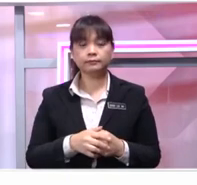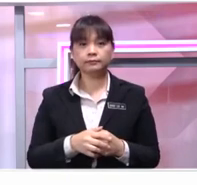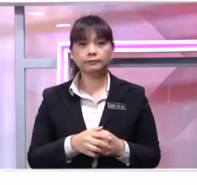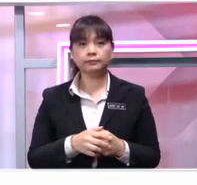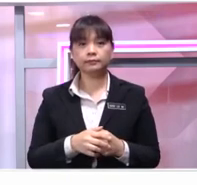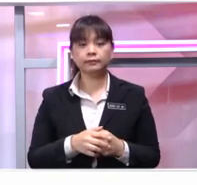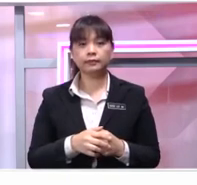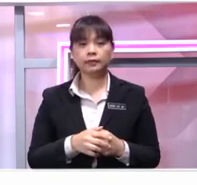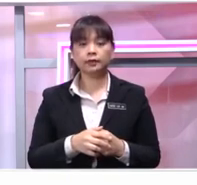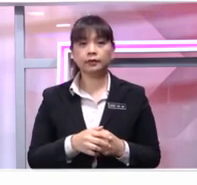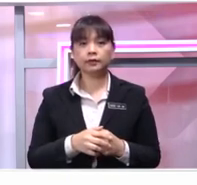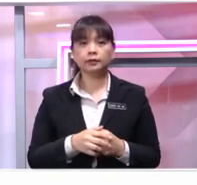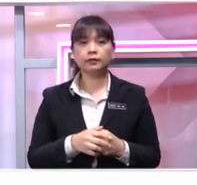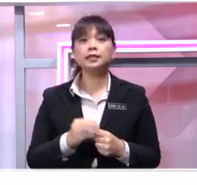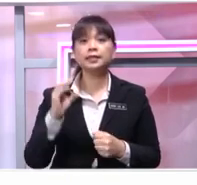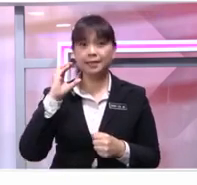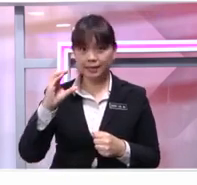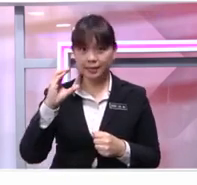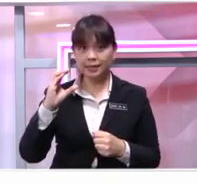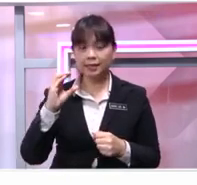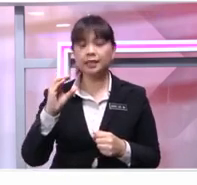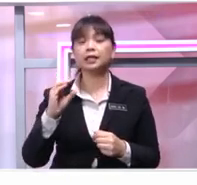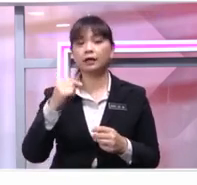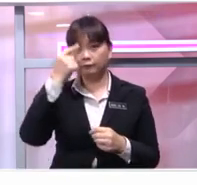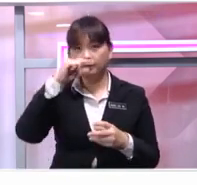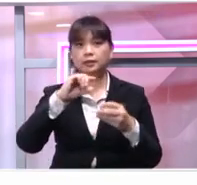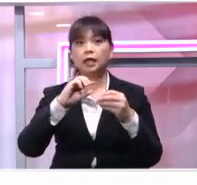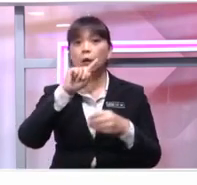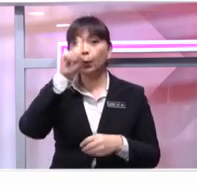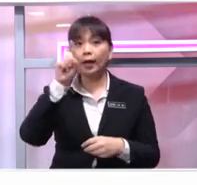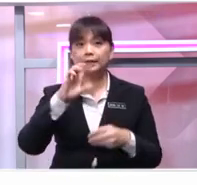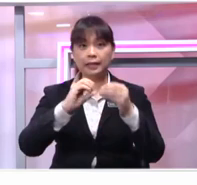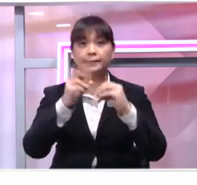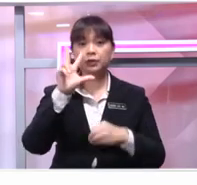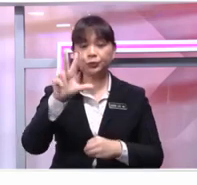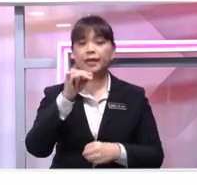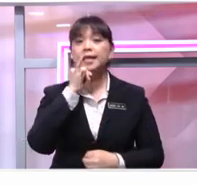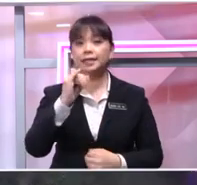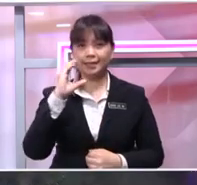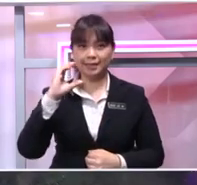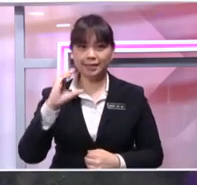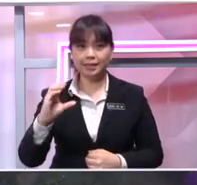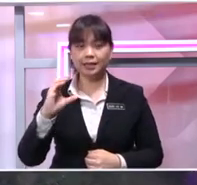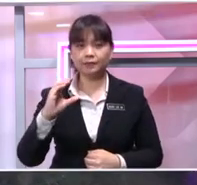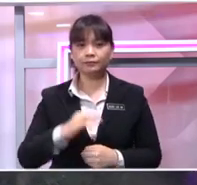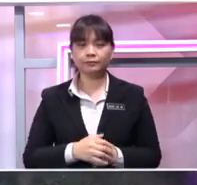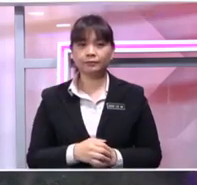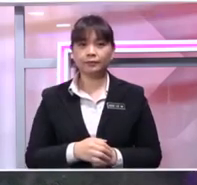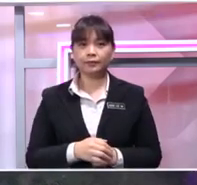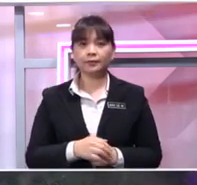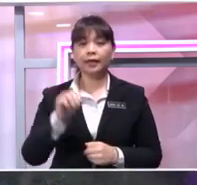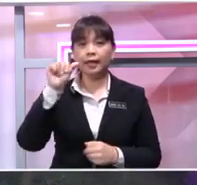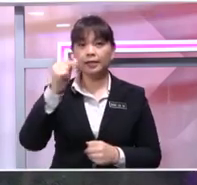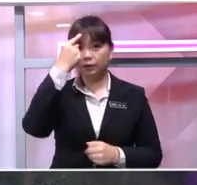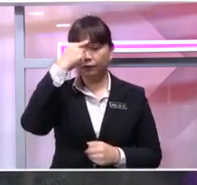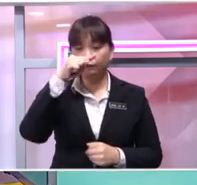my answer is C. C. C. Okay, good. Okay, if you noticed earlier, A is for Alicia.